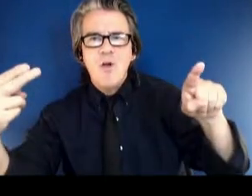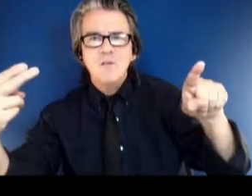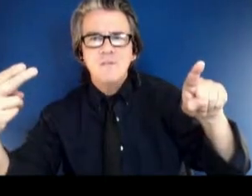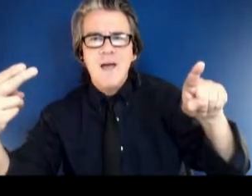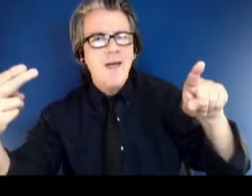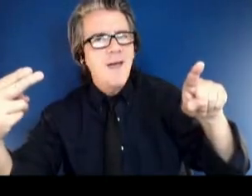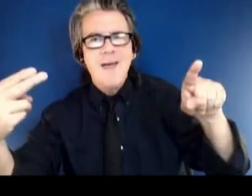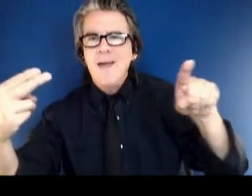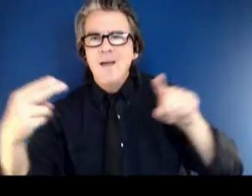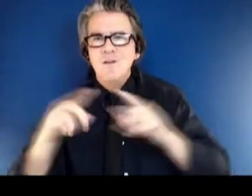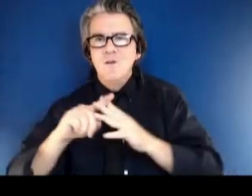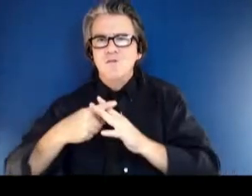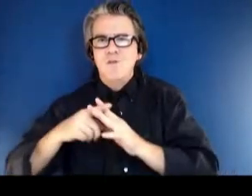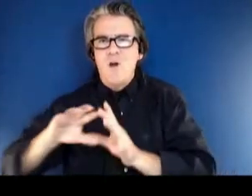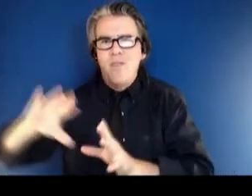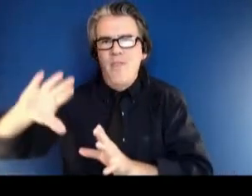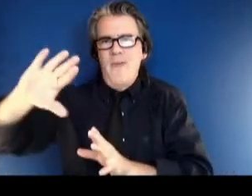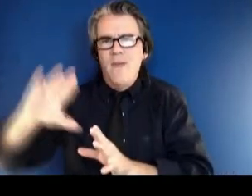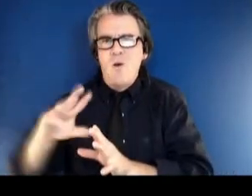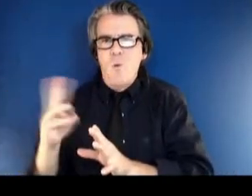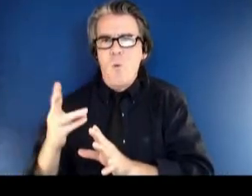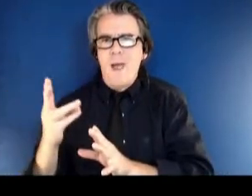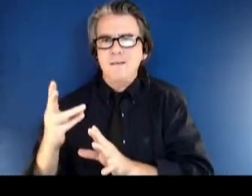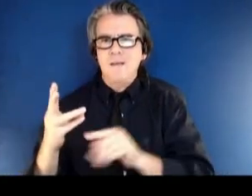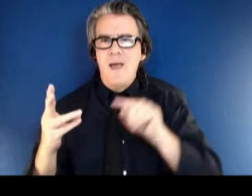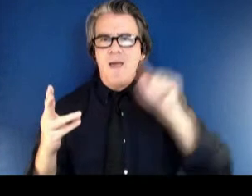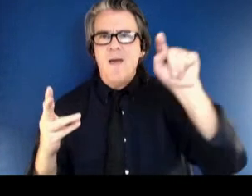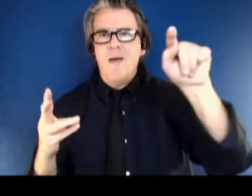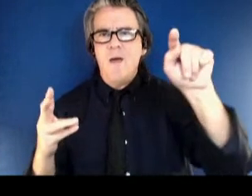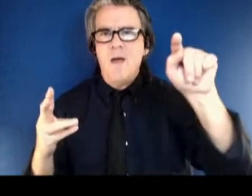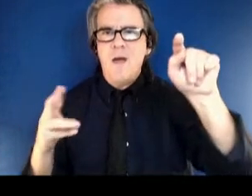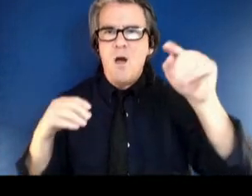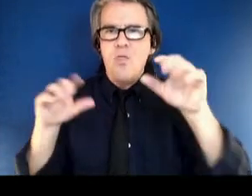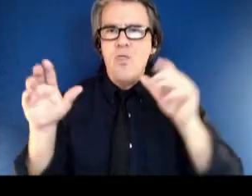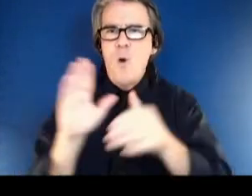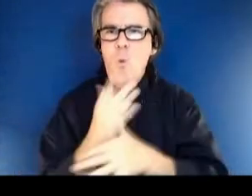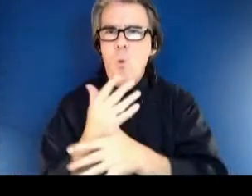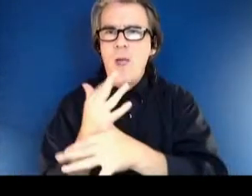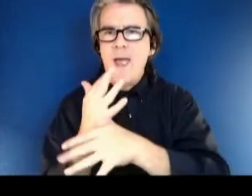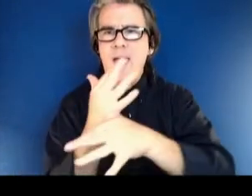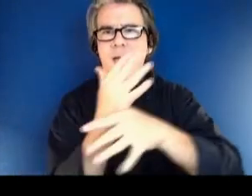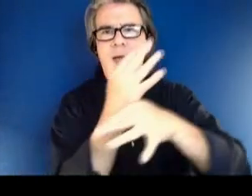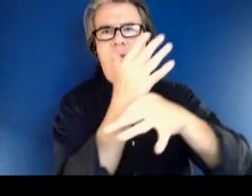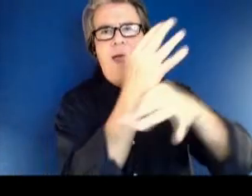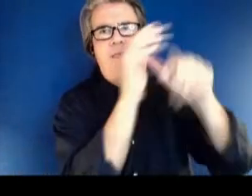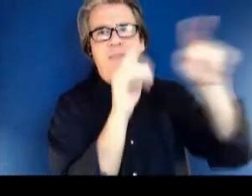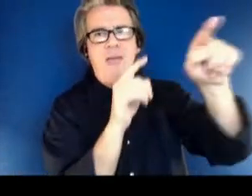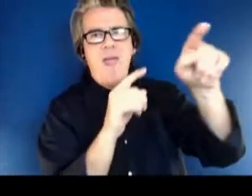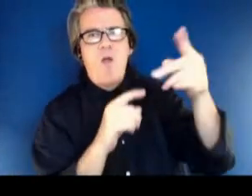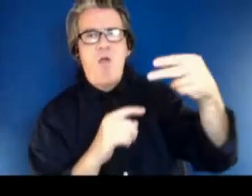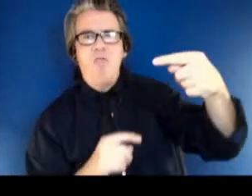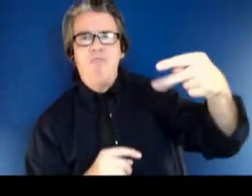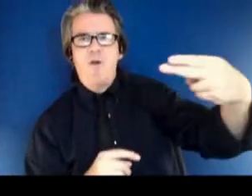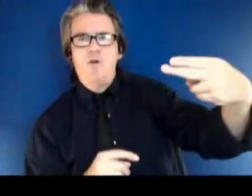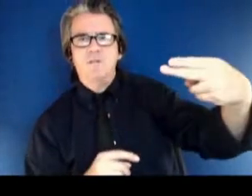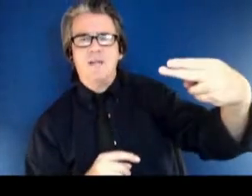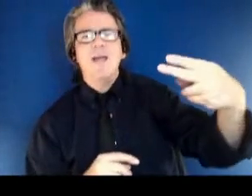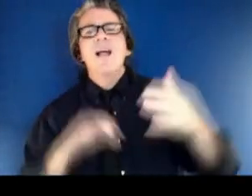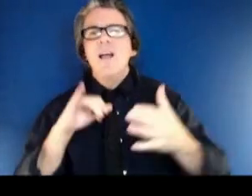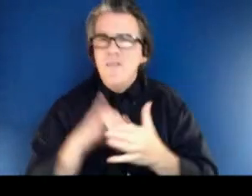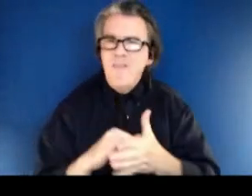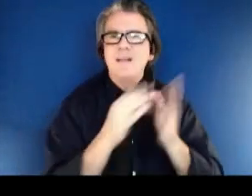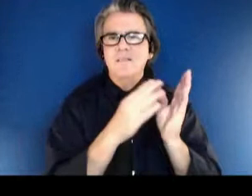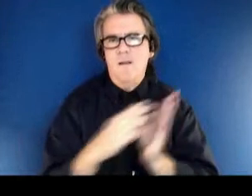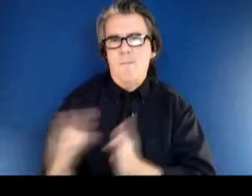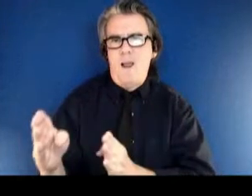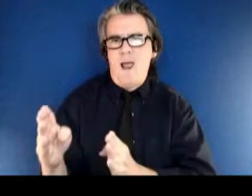around 4 p.m. That's when we'll start the shutoff there. Again, all of this is based on forecasted weather,